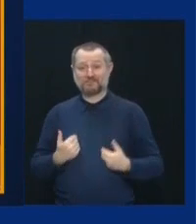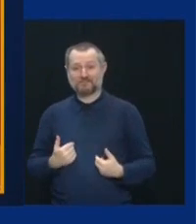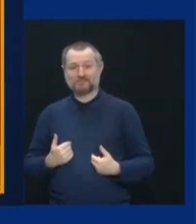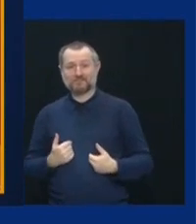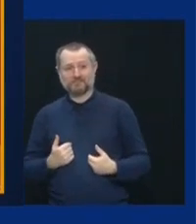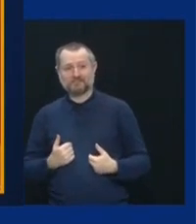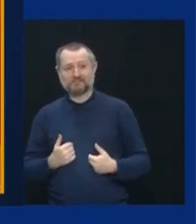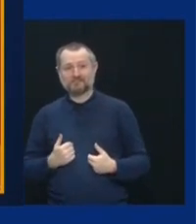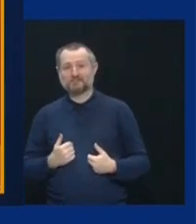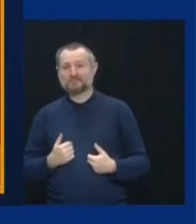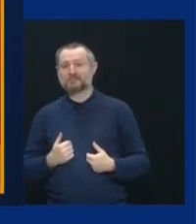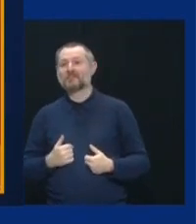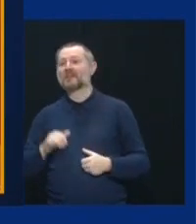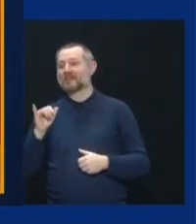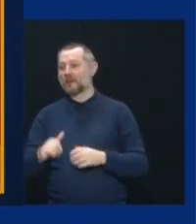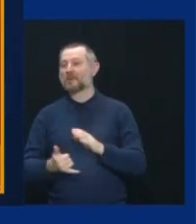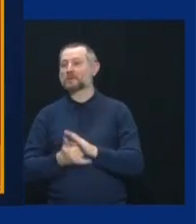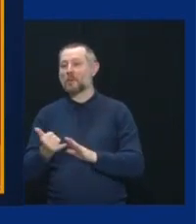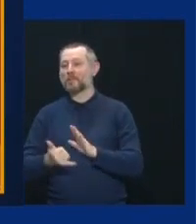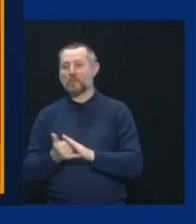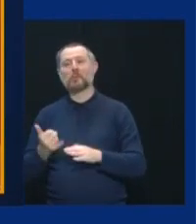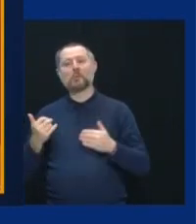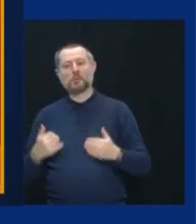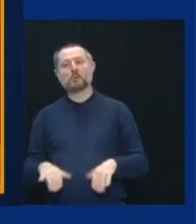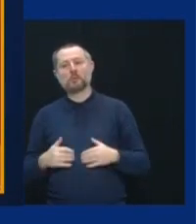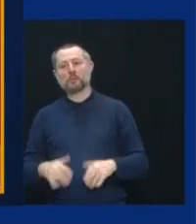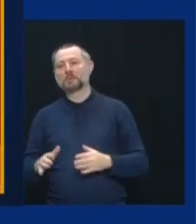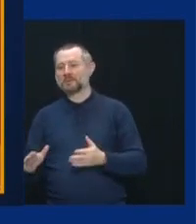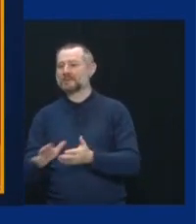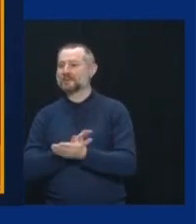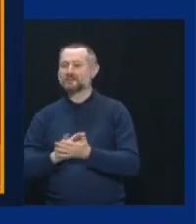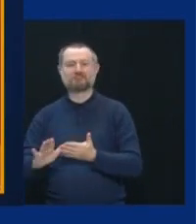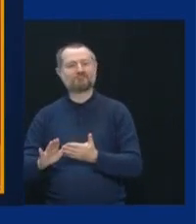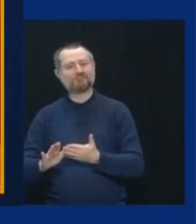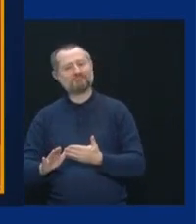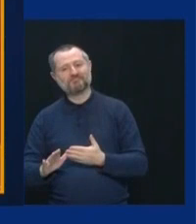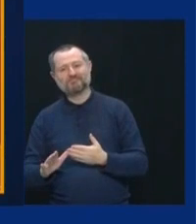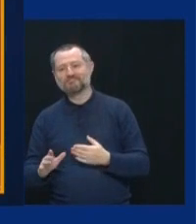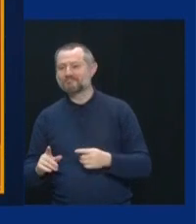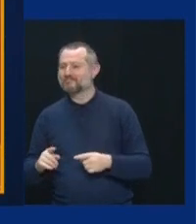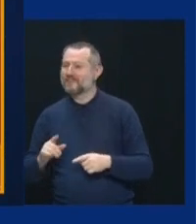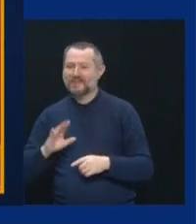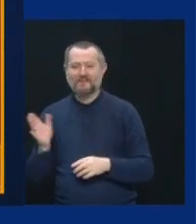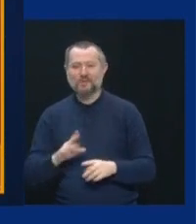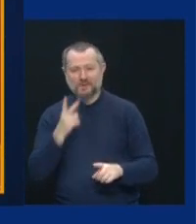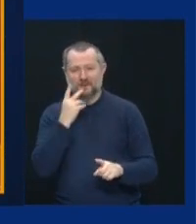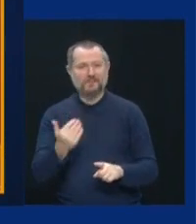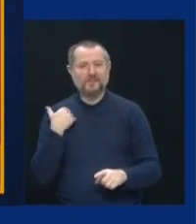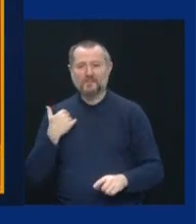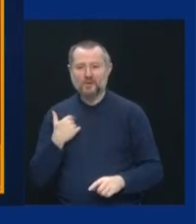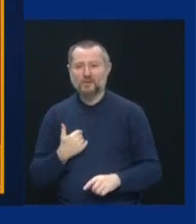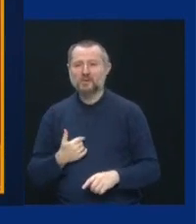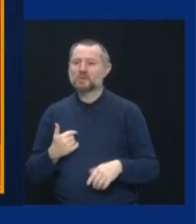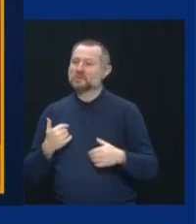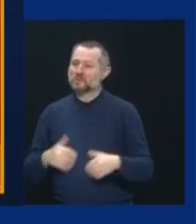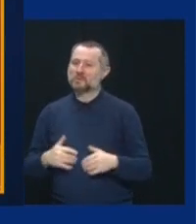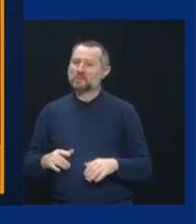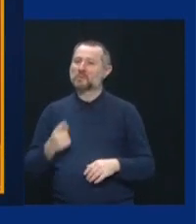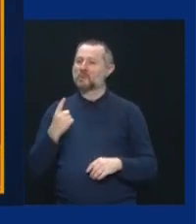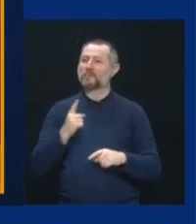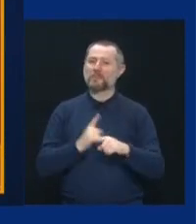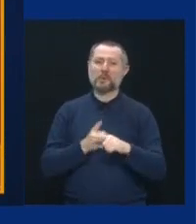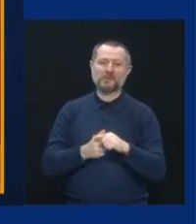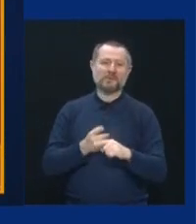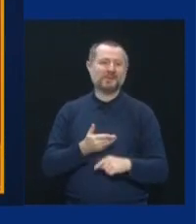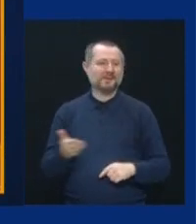the trains have never been as clean as they are now. You know, silver linings.